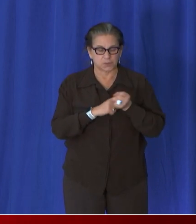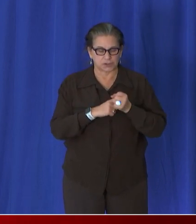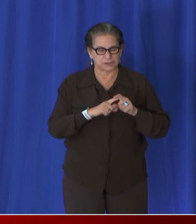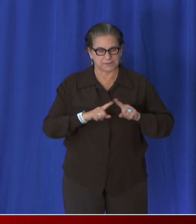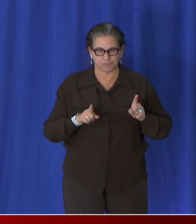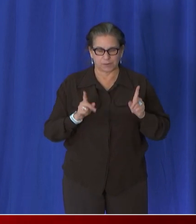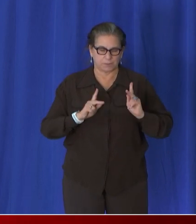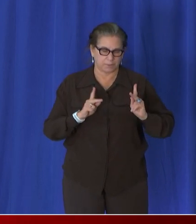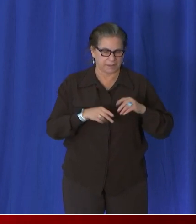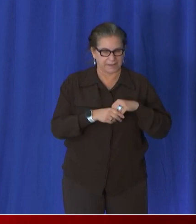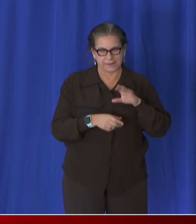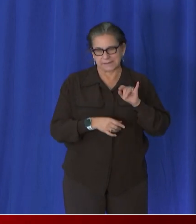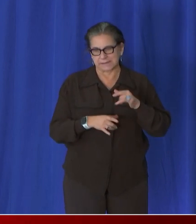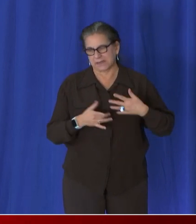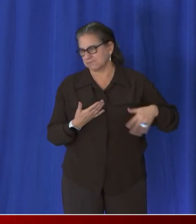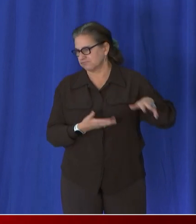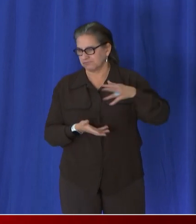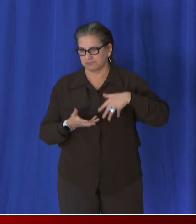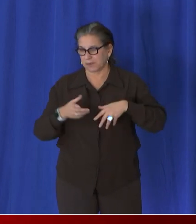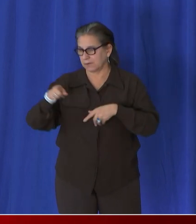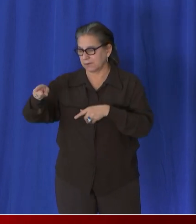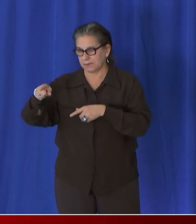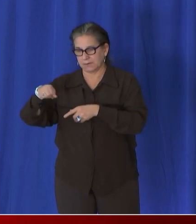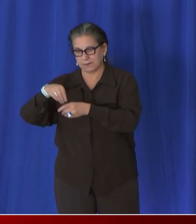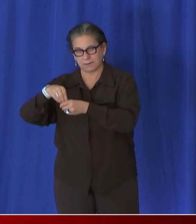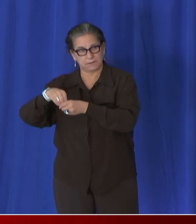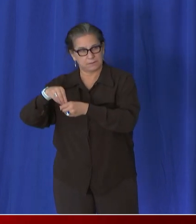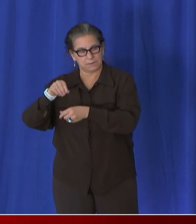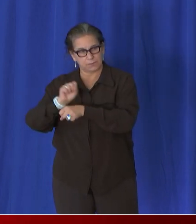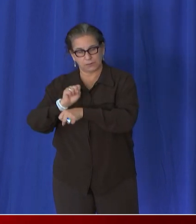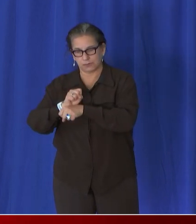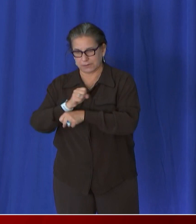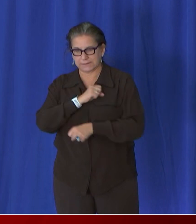on employers of a certain size. We will continue